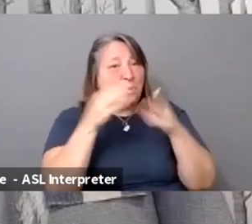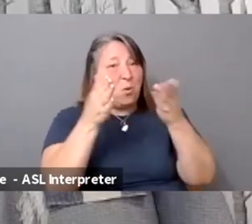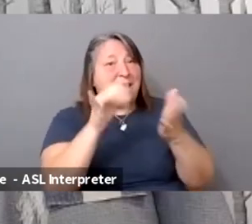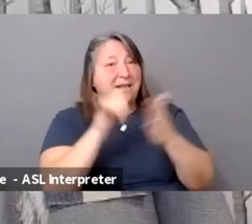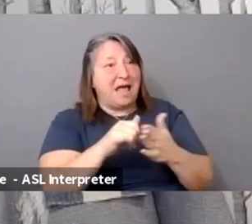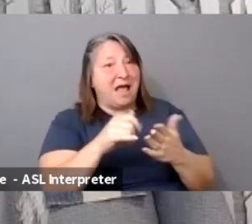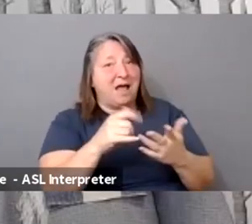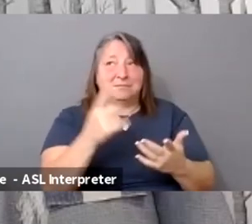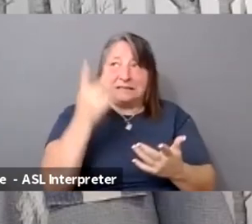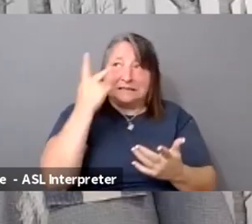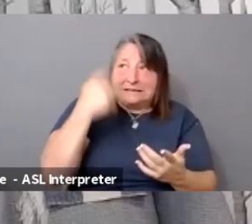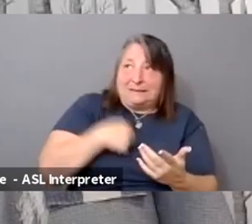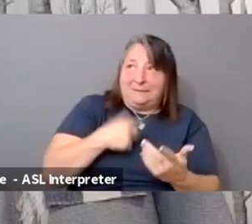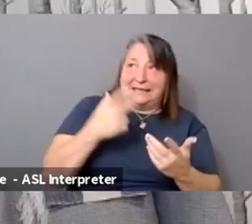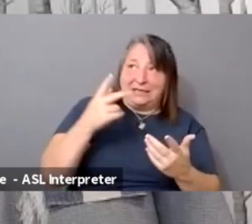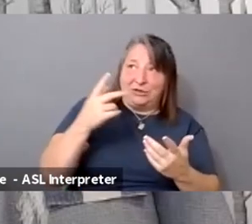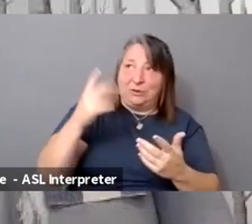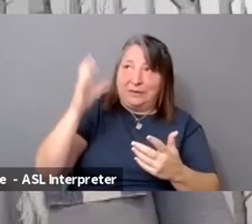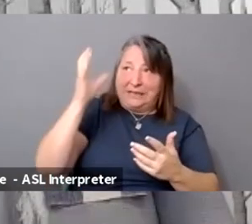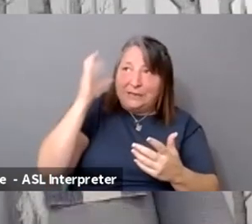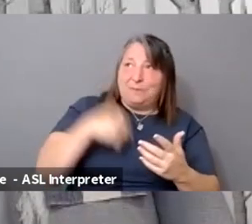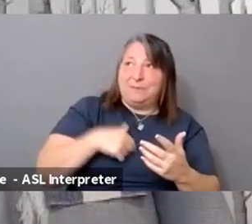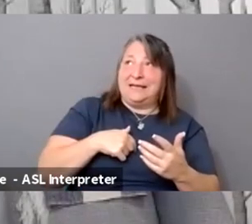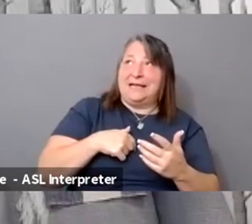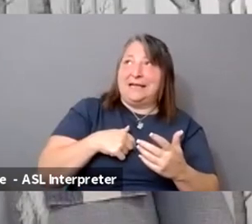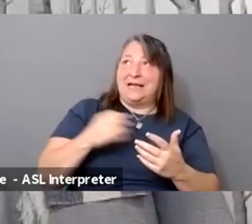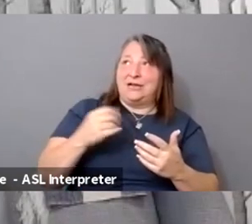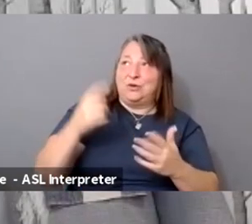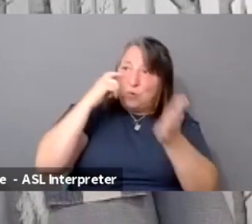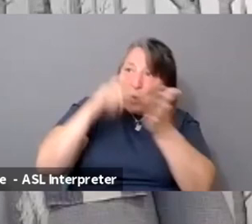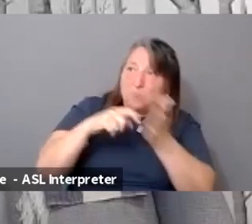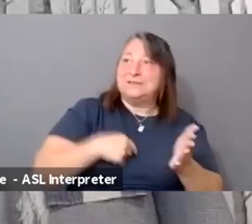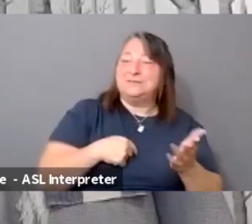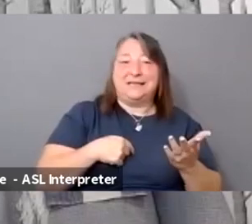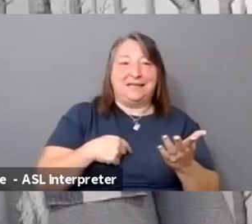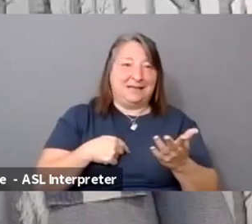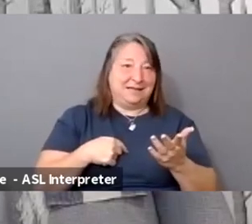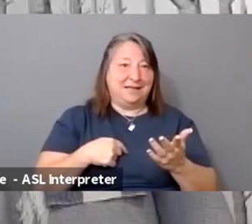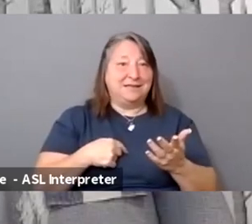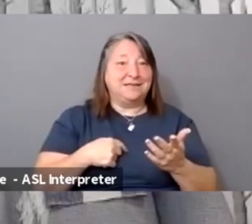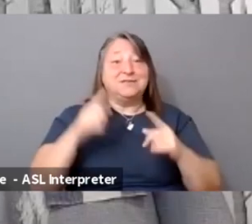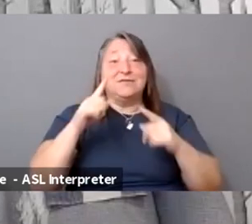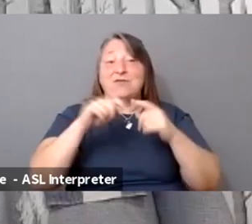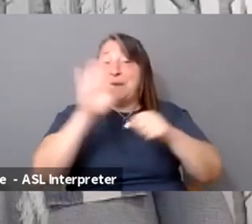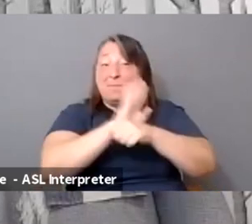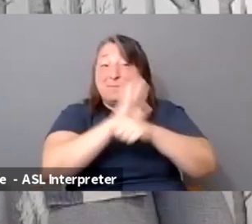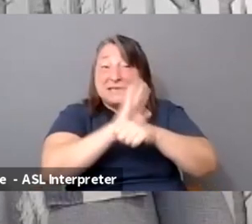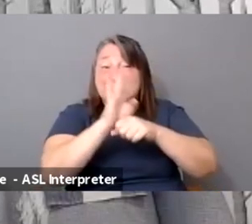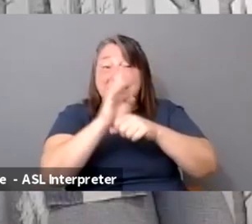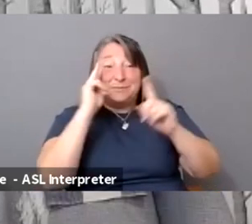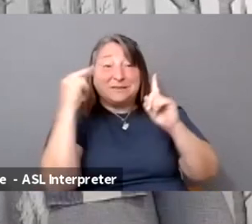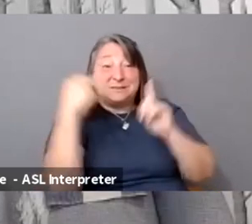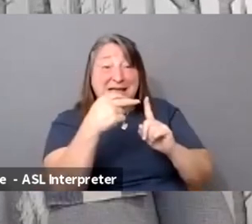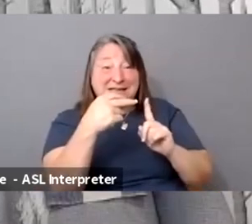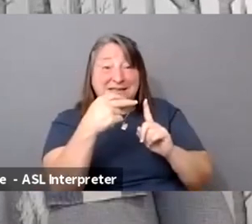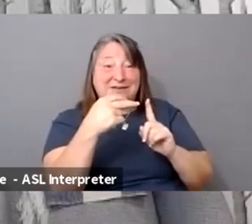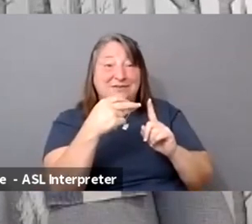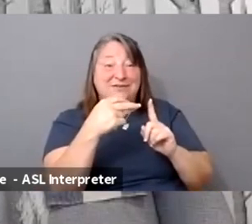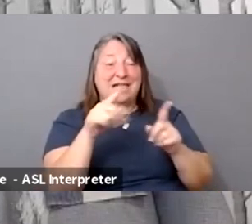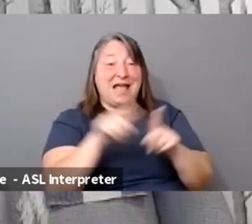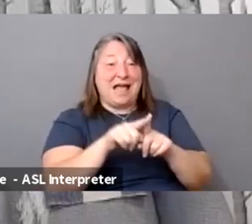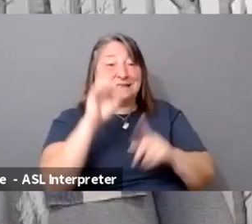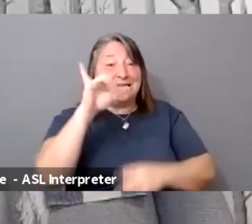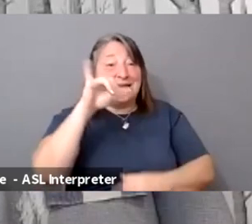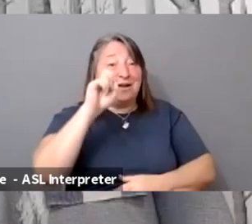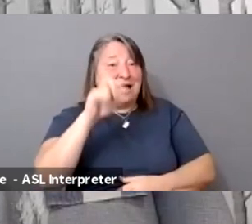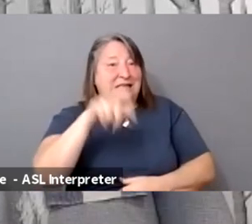seen and heard. And I mean, even just from a business perspective, as Caroline said, it's good